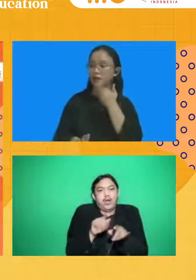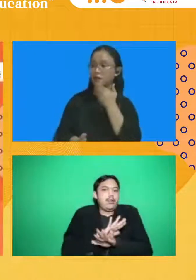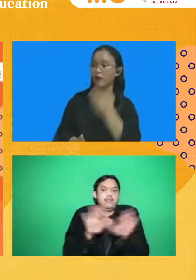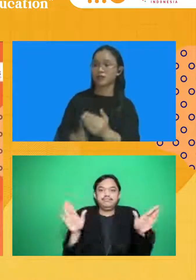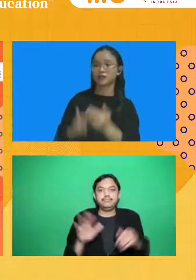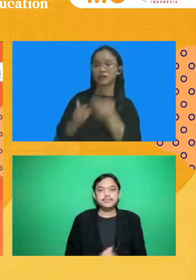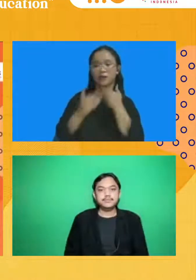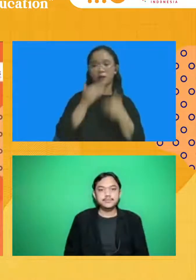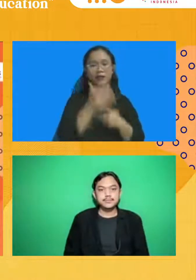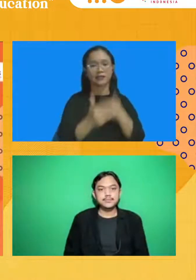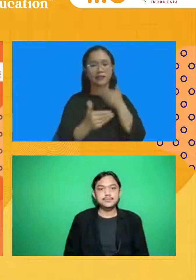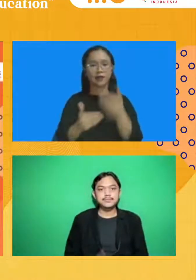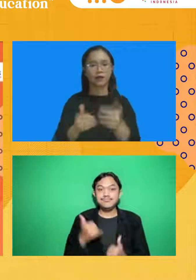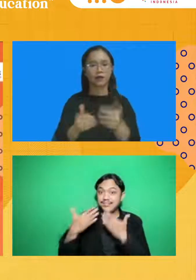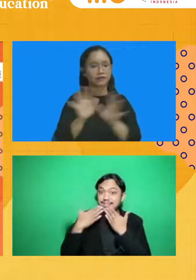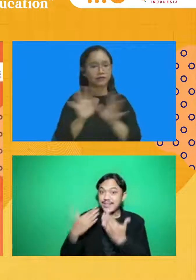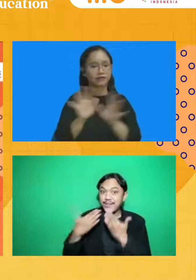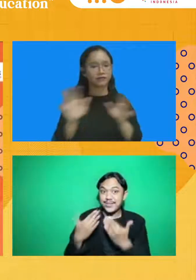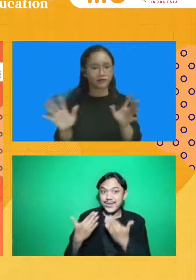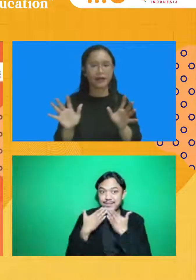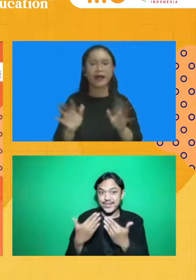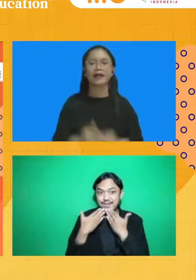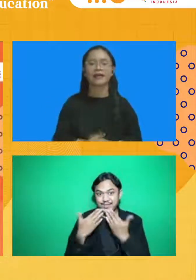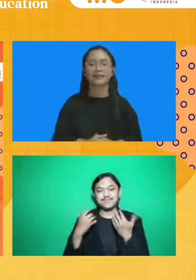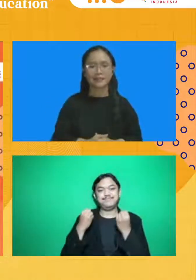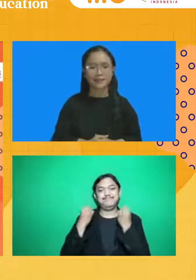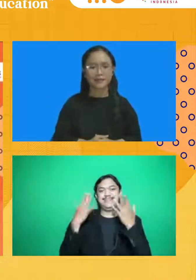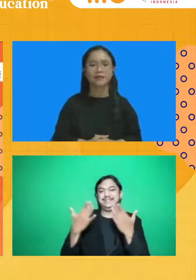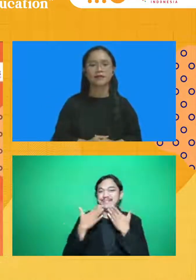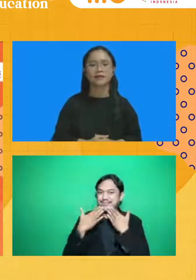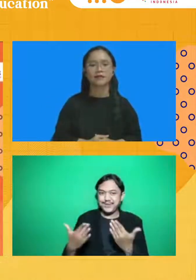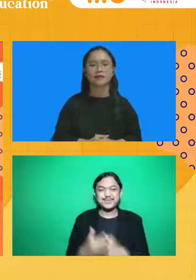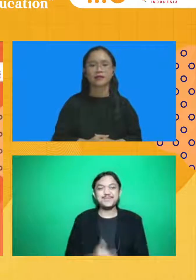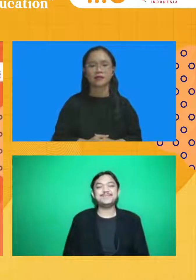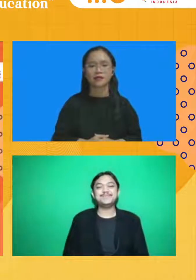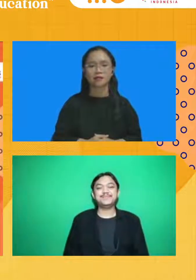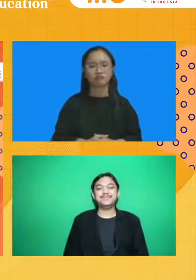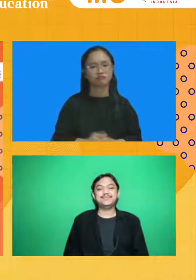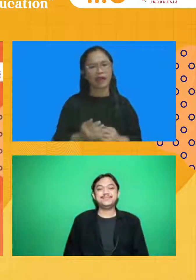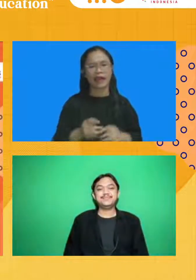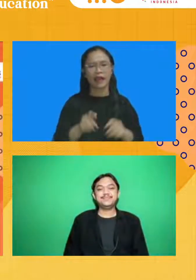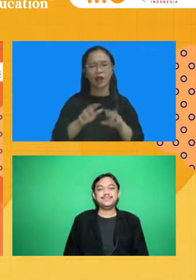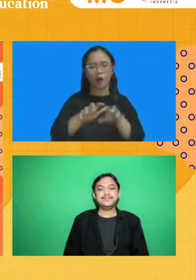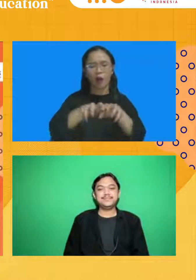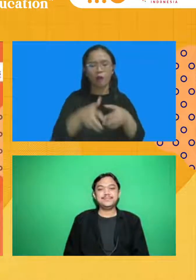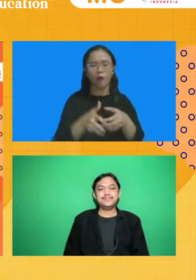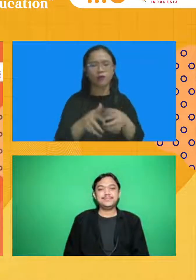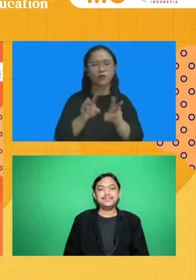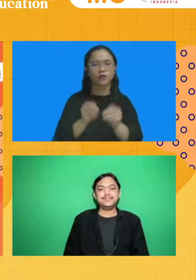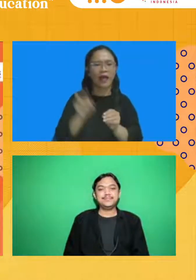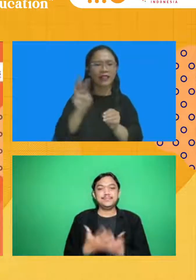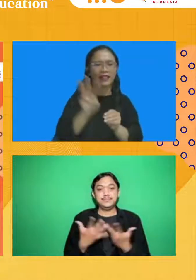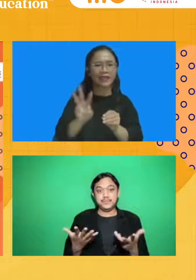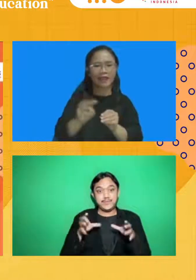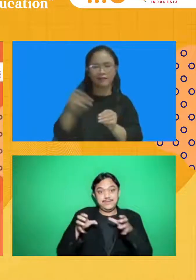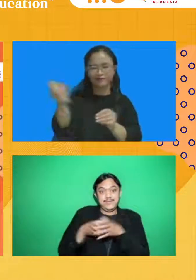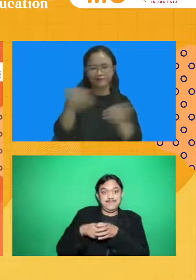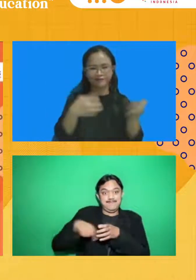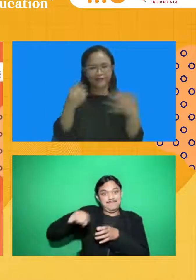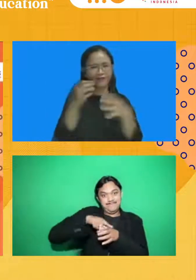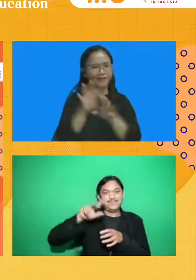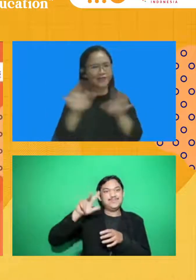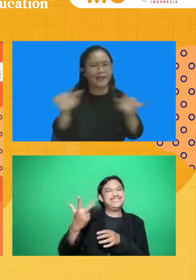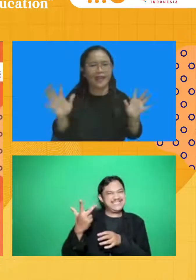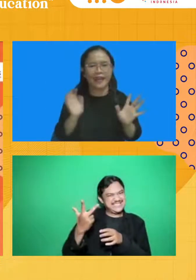think according to our schedule, we already comes to our end. So ladies